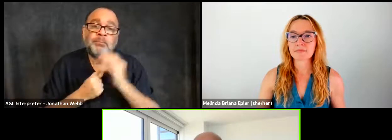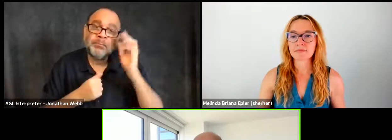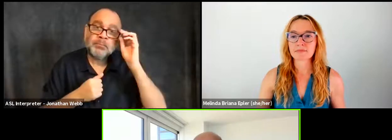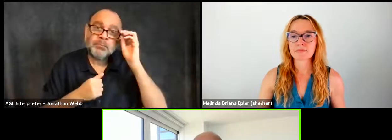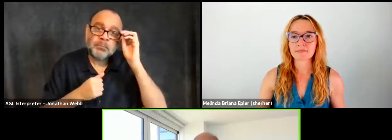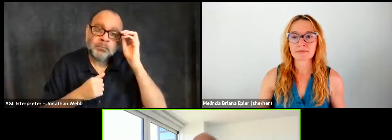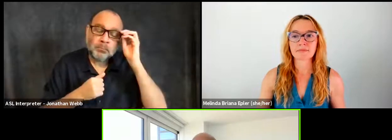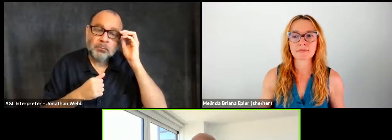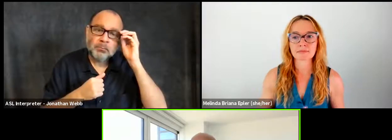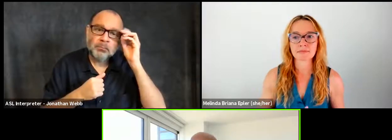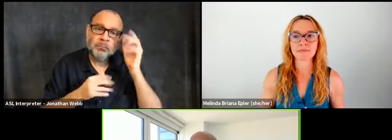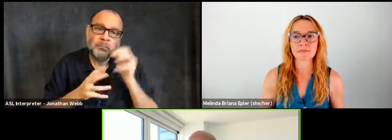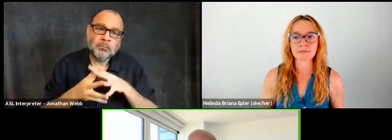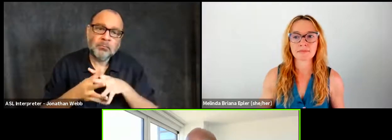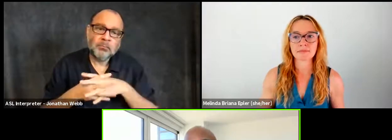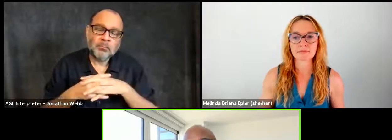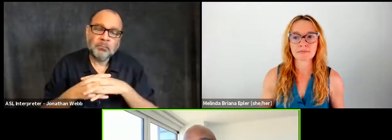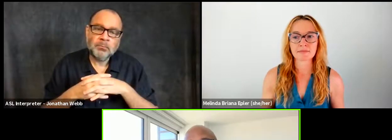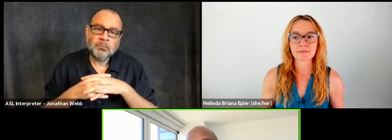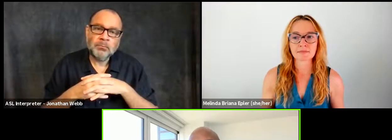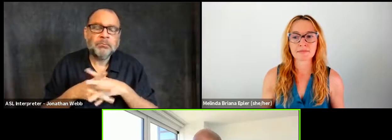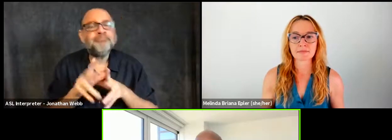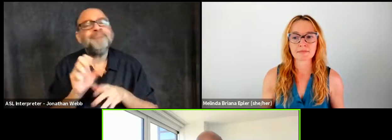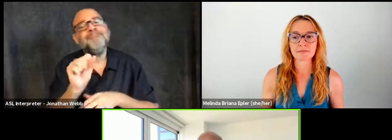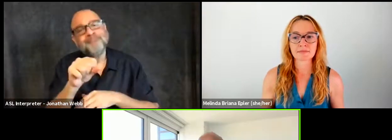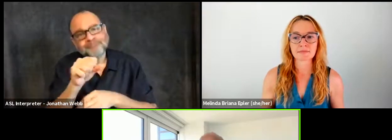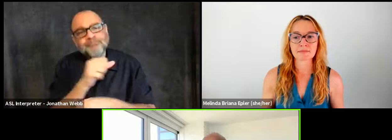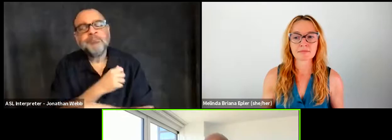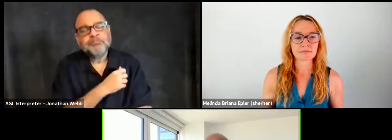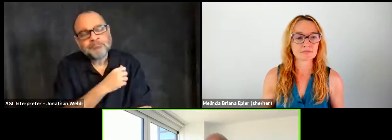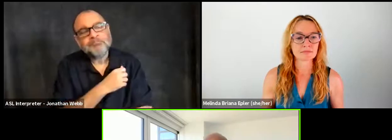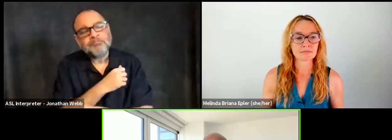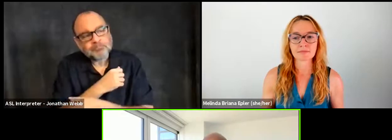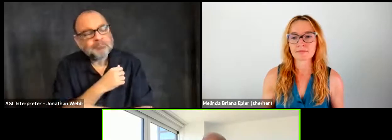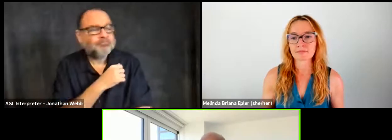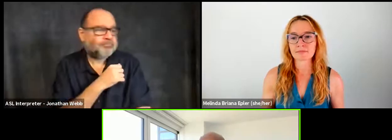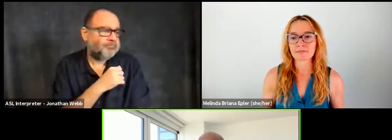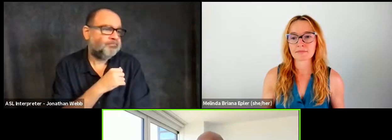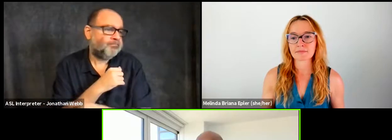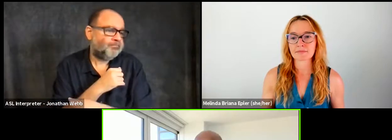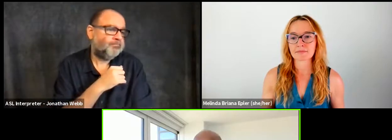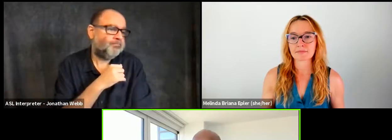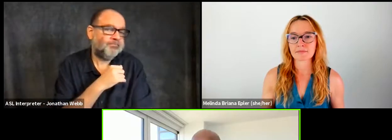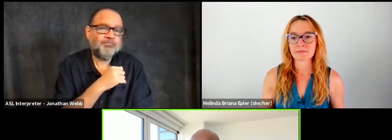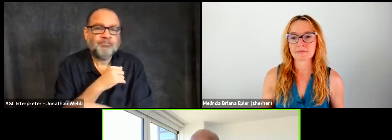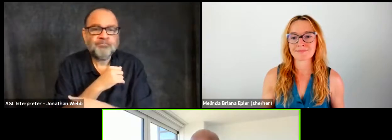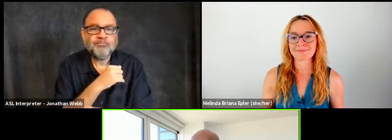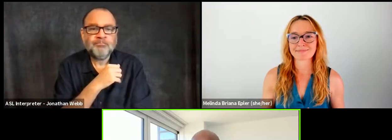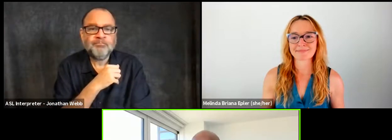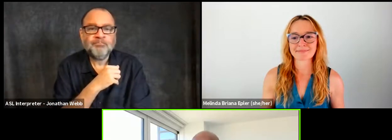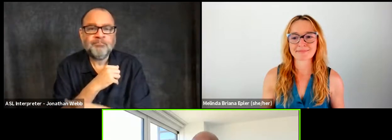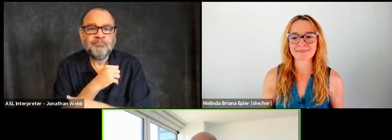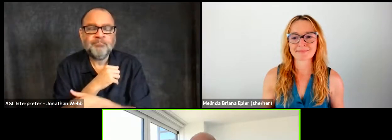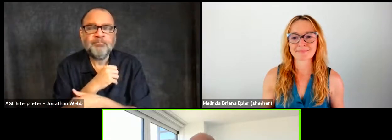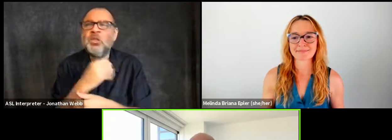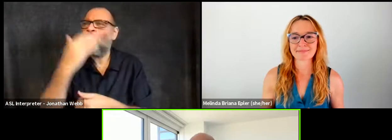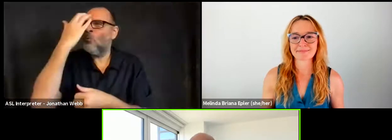would say just looking back, like, and think about, just if we think about America, it's